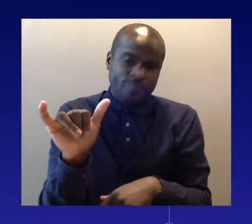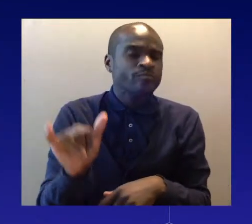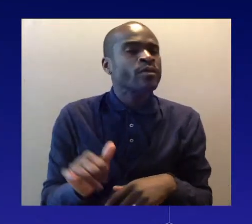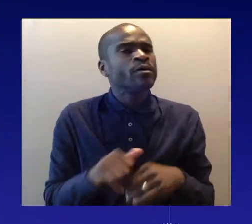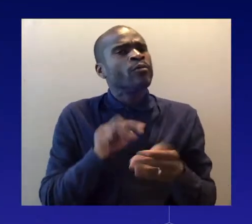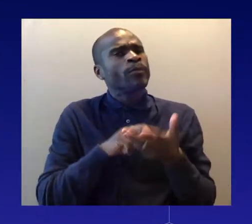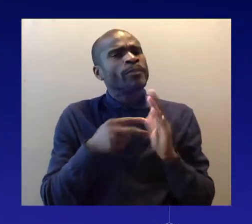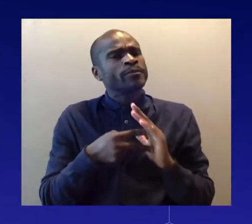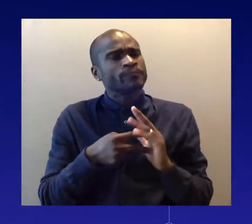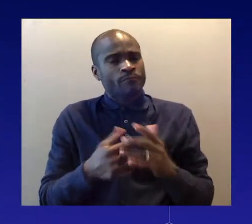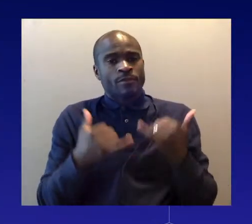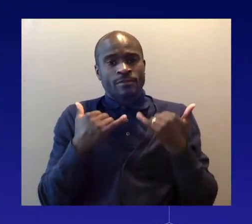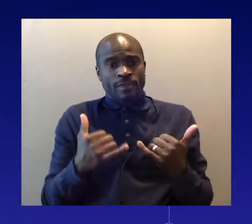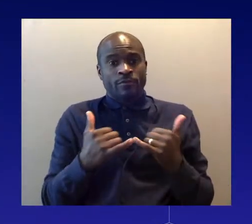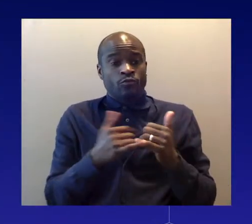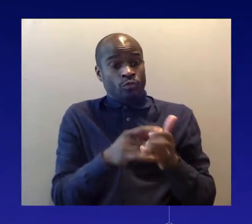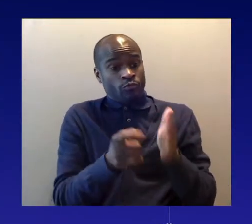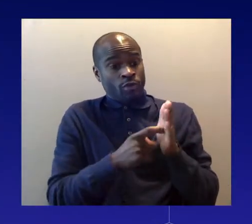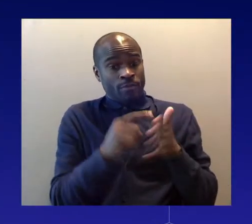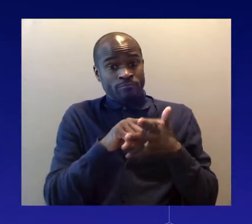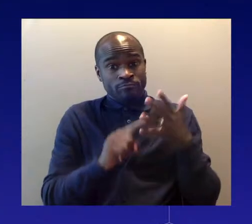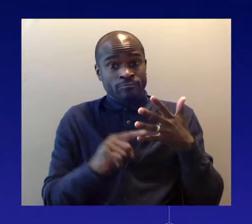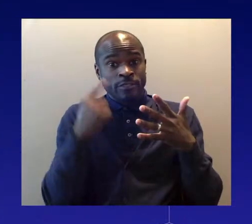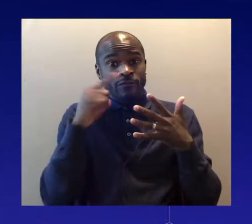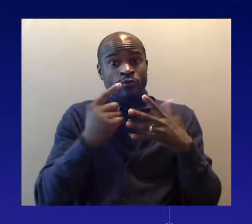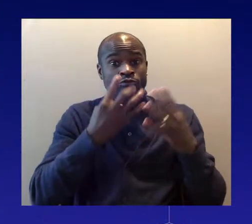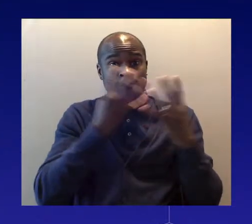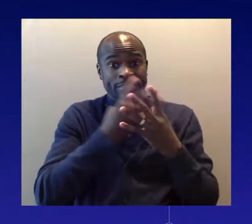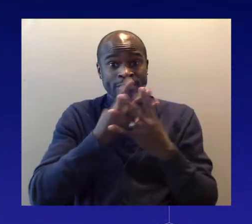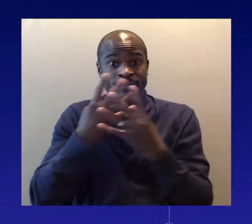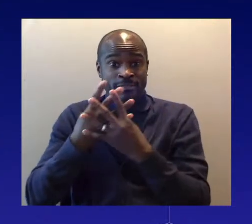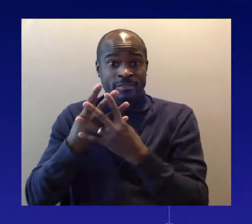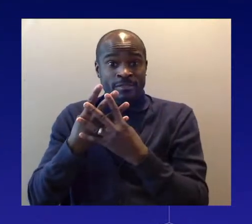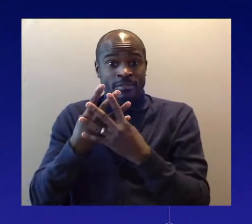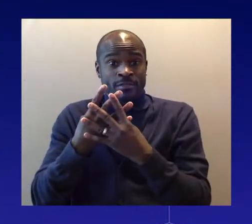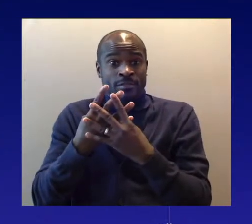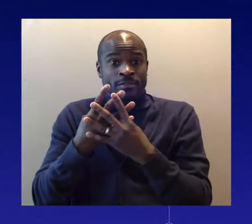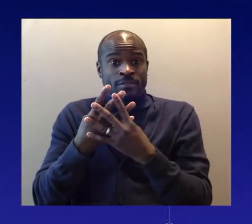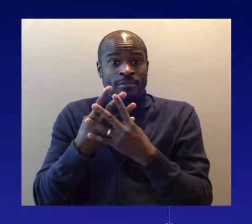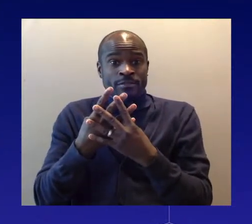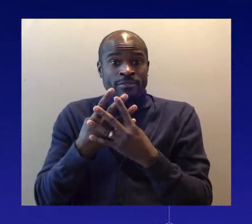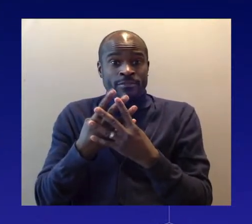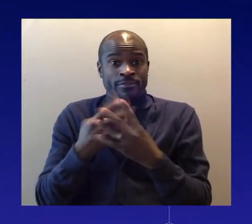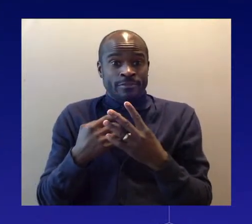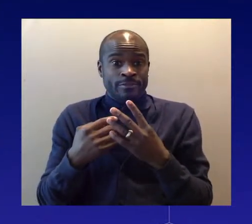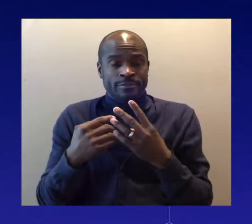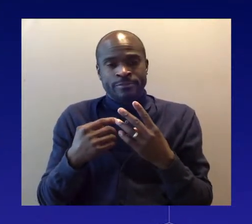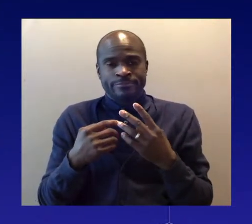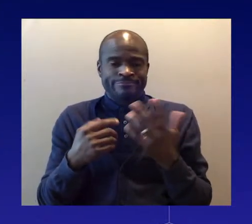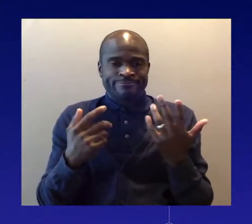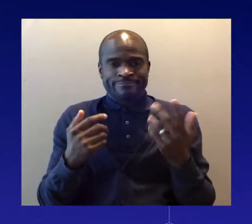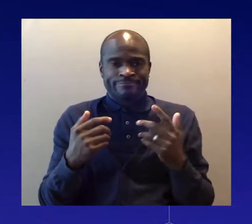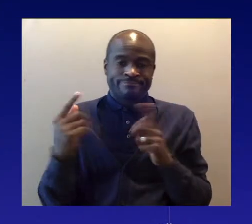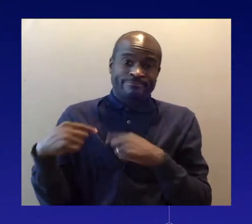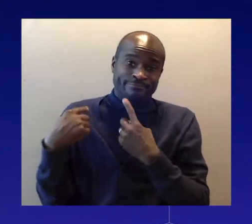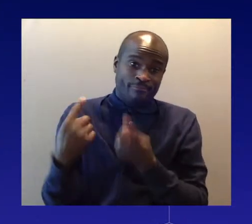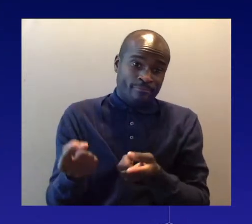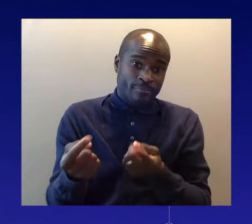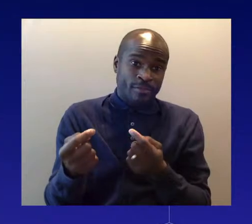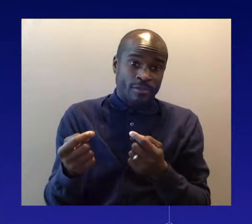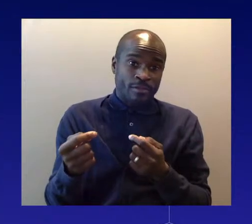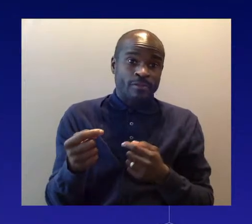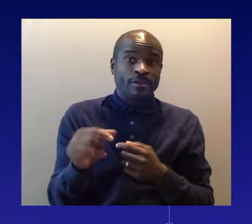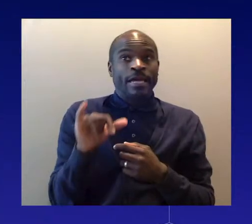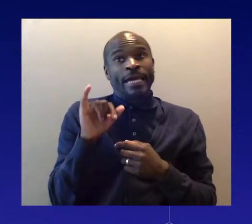means requirements around screening, right? Before, heretofore, it's been, well, if I happen to